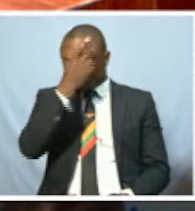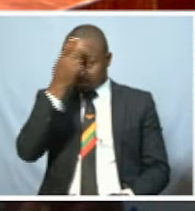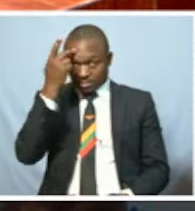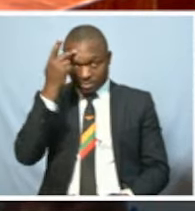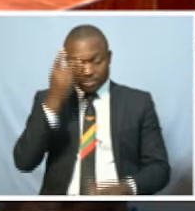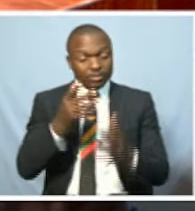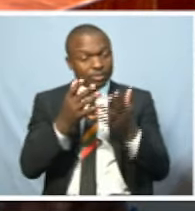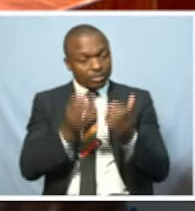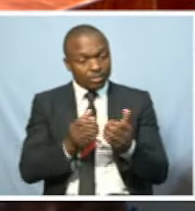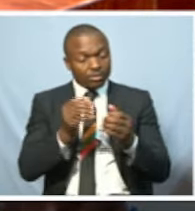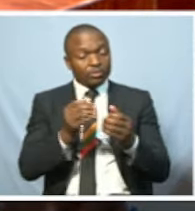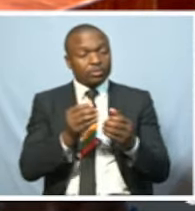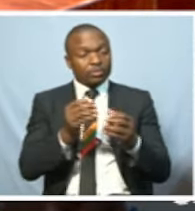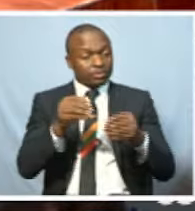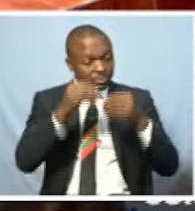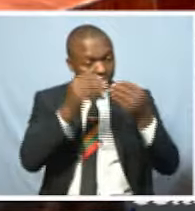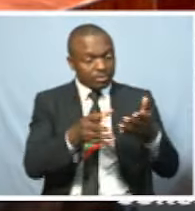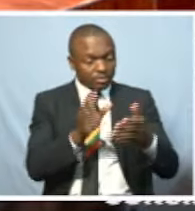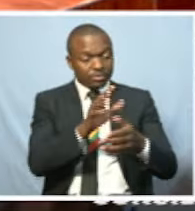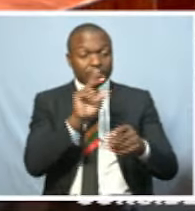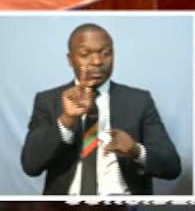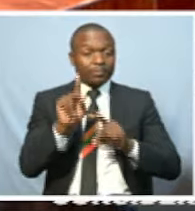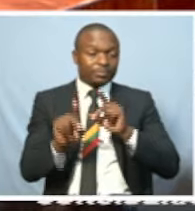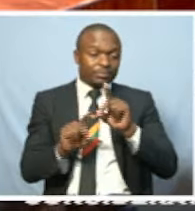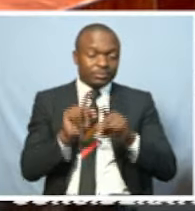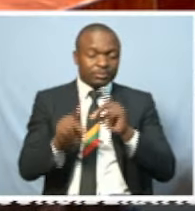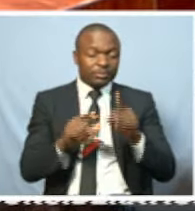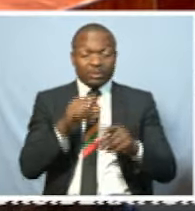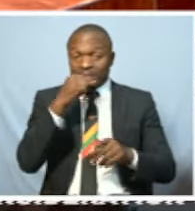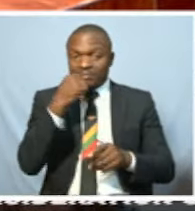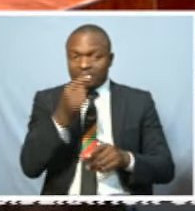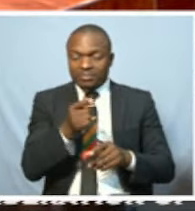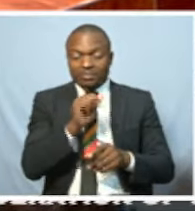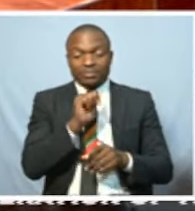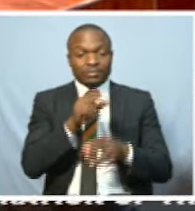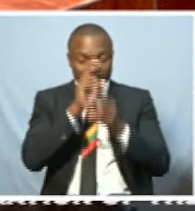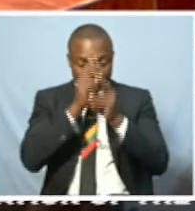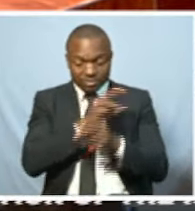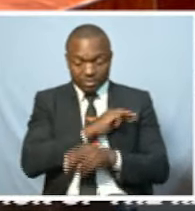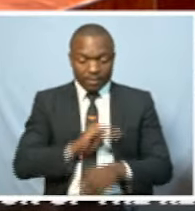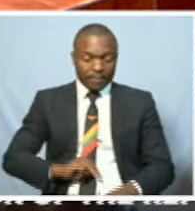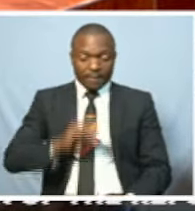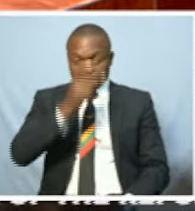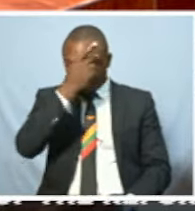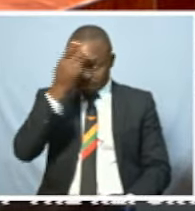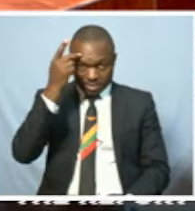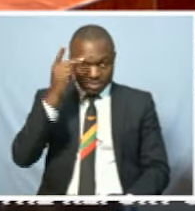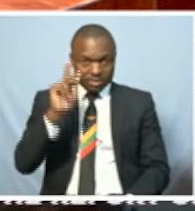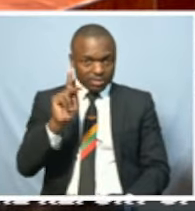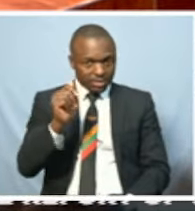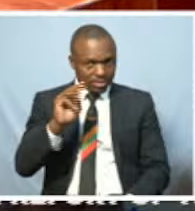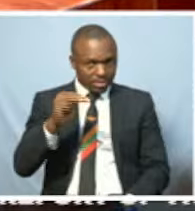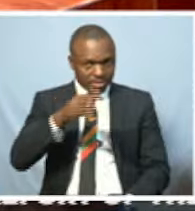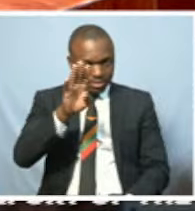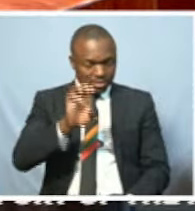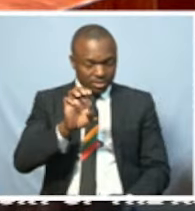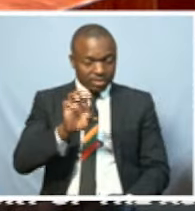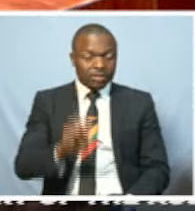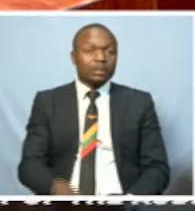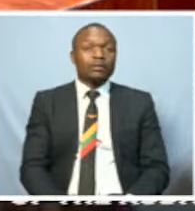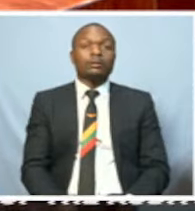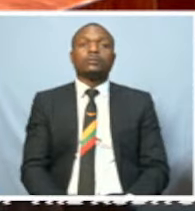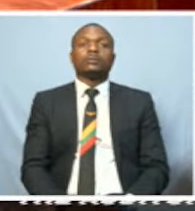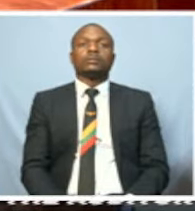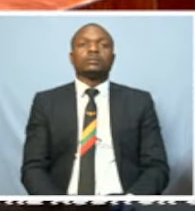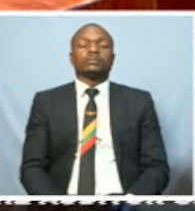like to deliver for their people. Of course, when I say the Honorable MP for PETAUKE and Kaombwe, I also